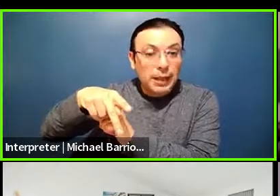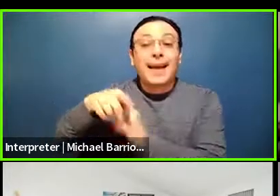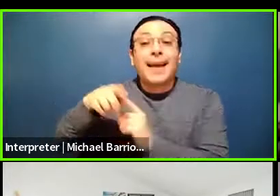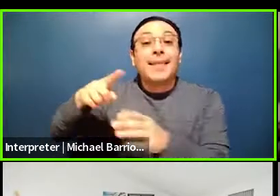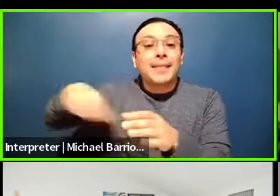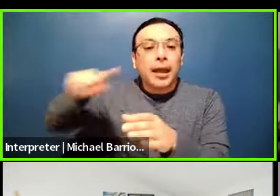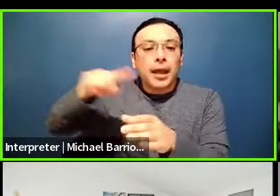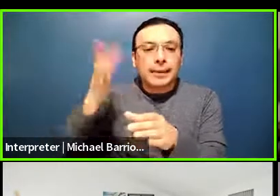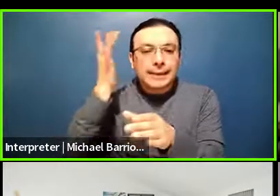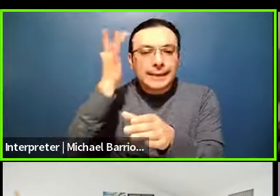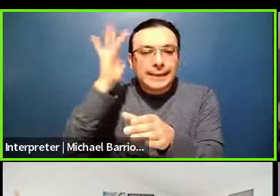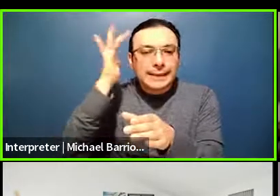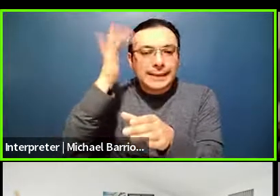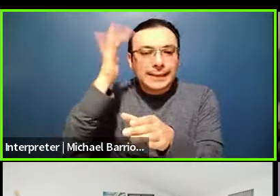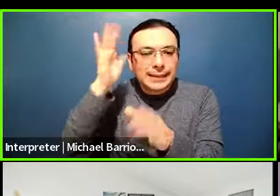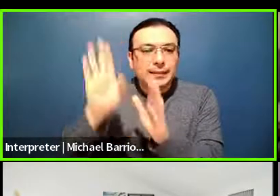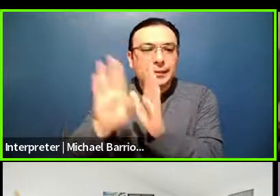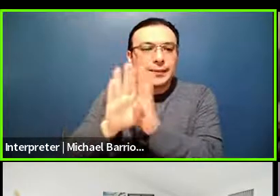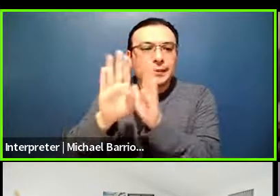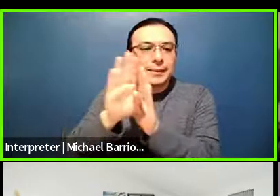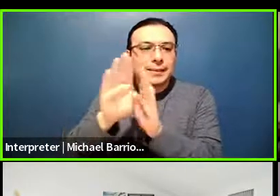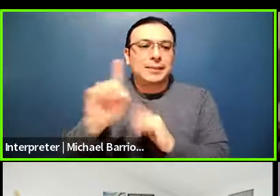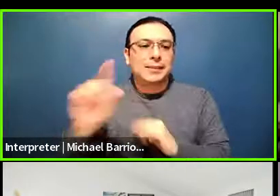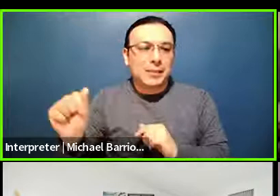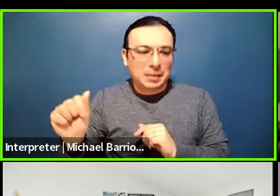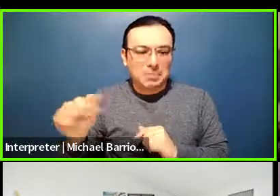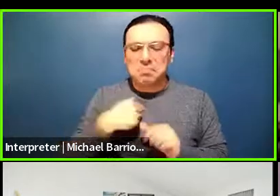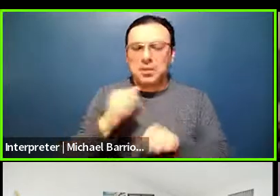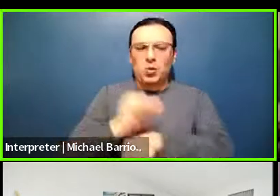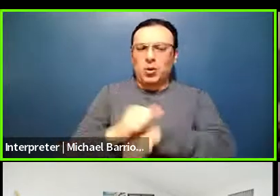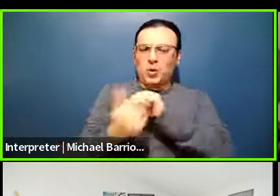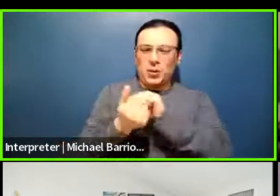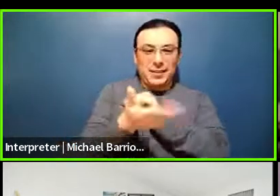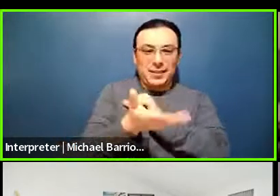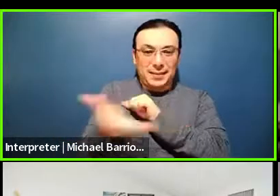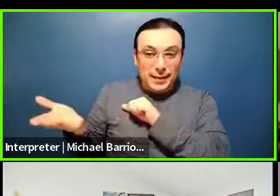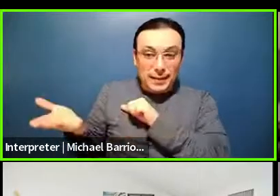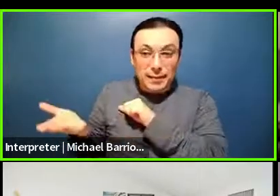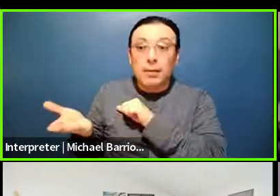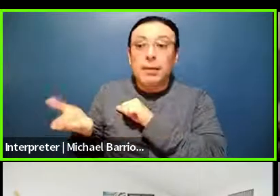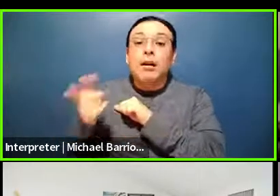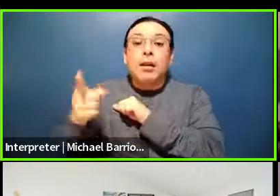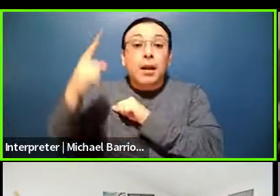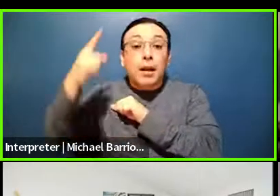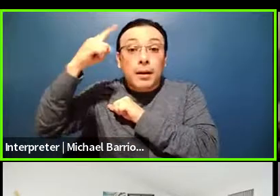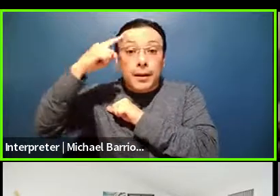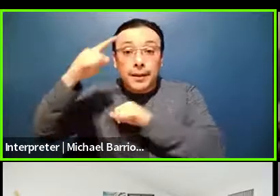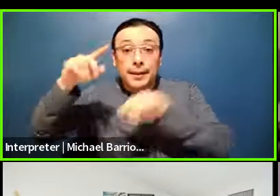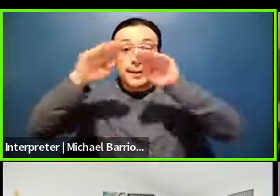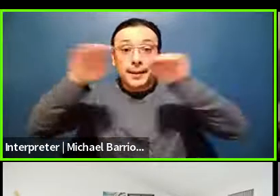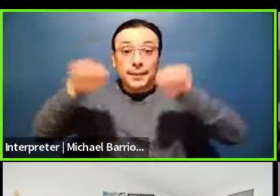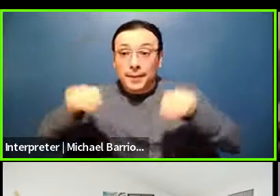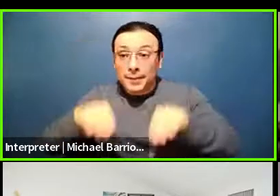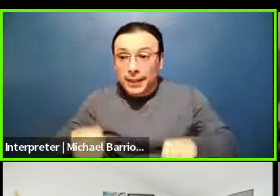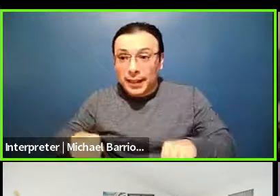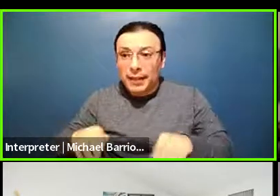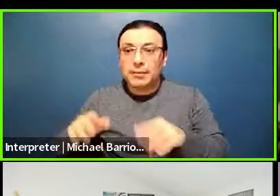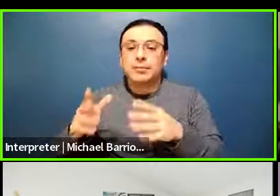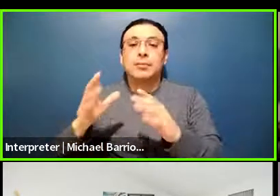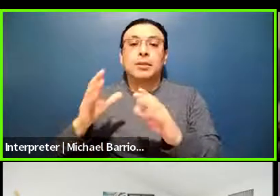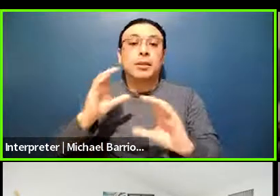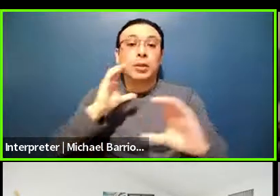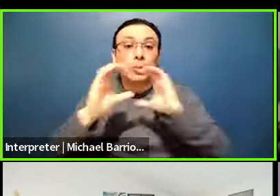or efforts within our community to make our movement accessible for people with different levels of cognitive ability and communicative